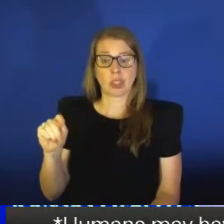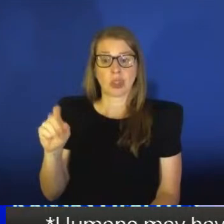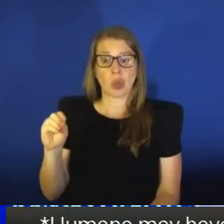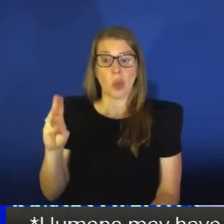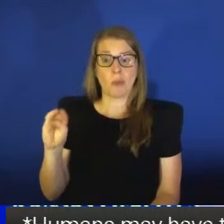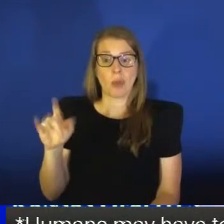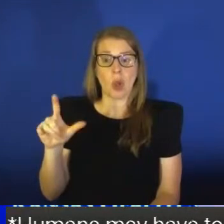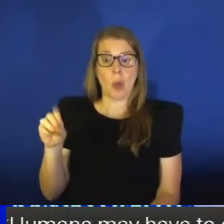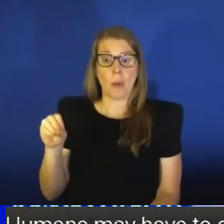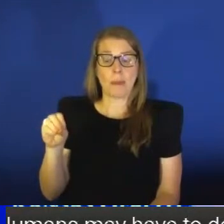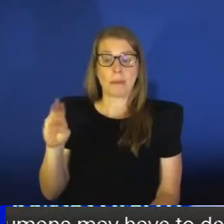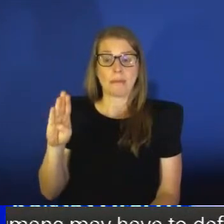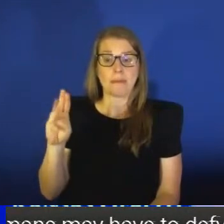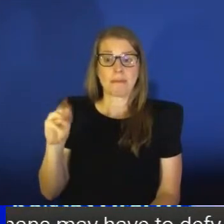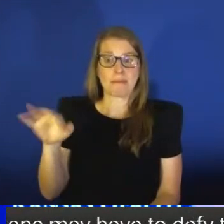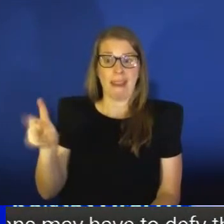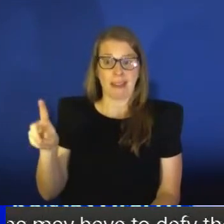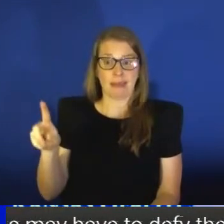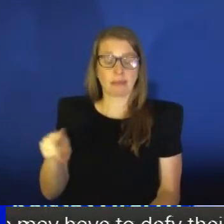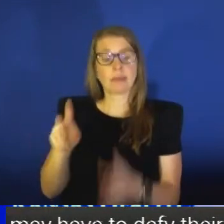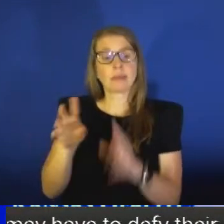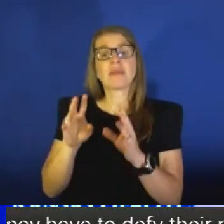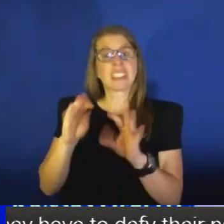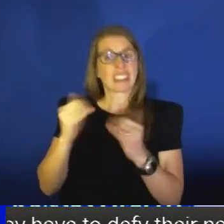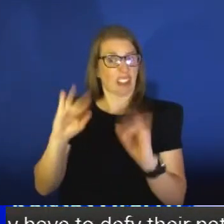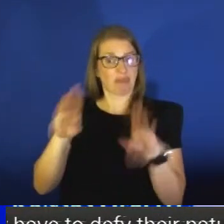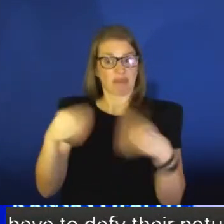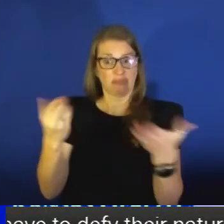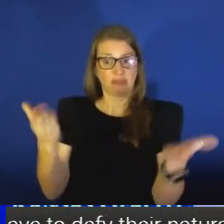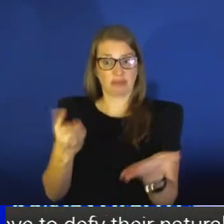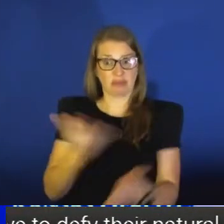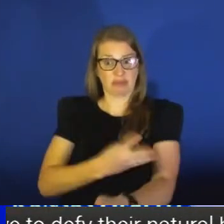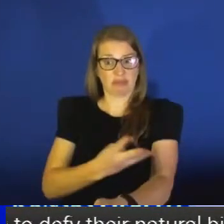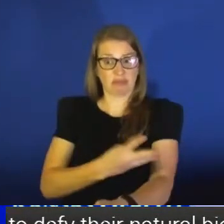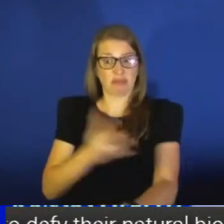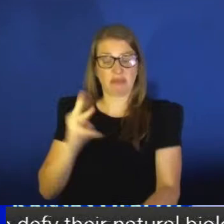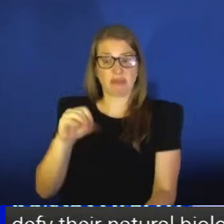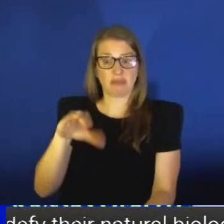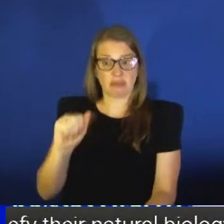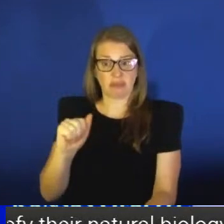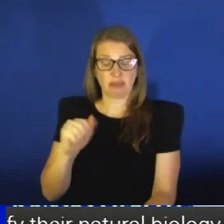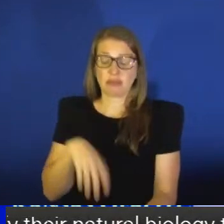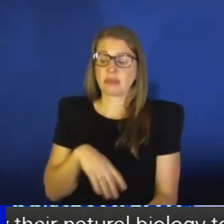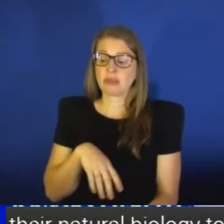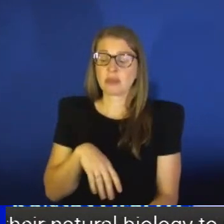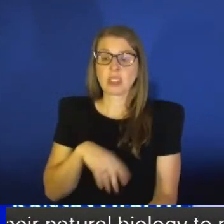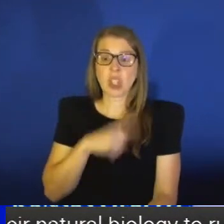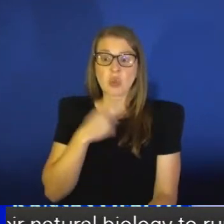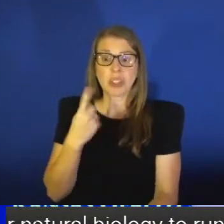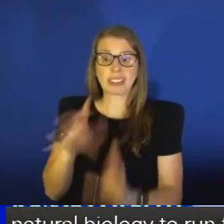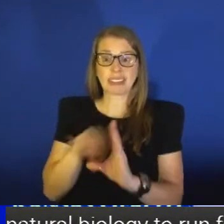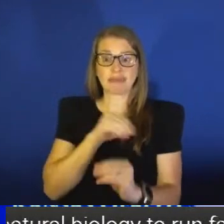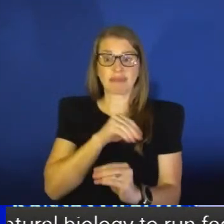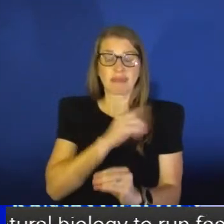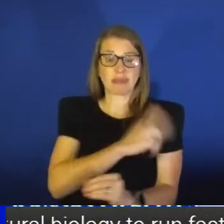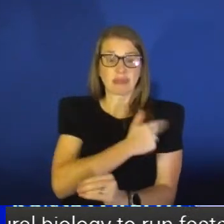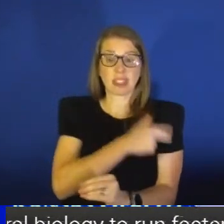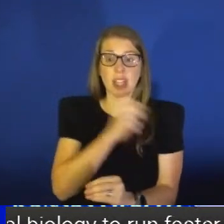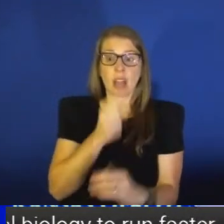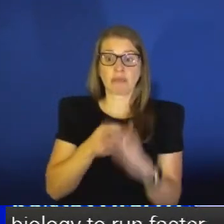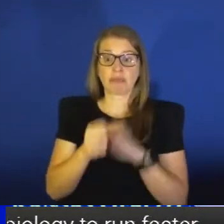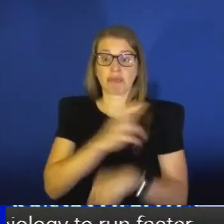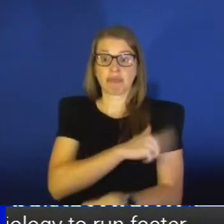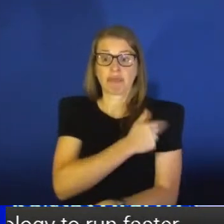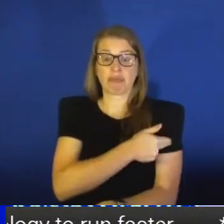vitally important if you do those things, your risk of continuing outside of the hospital, not being hospitalized, continues to